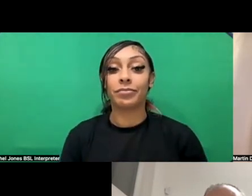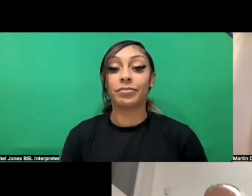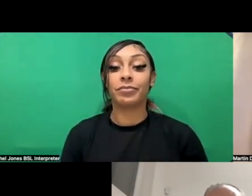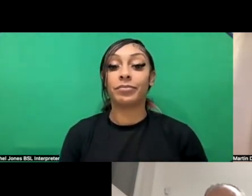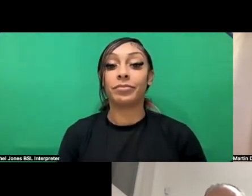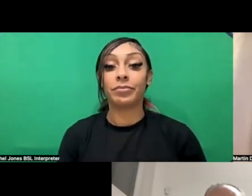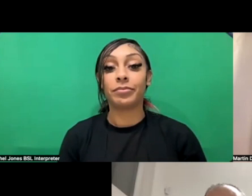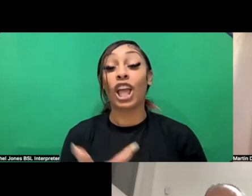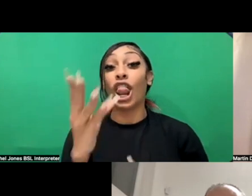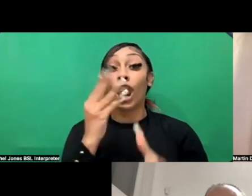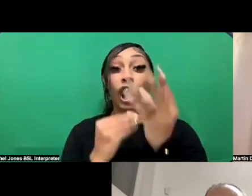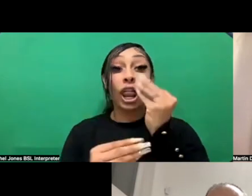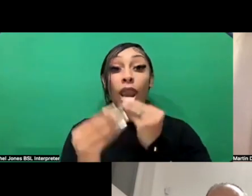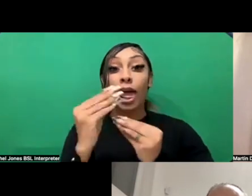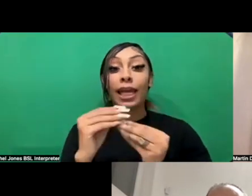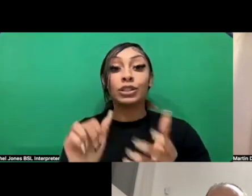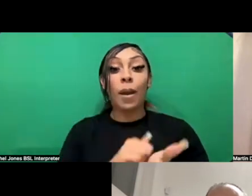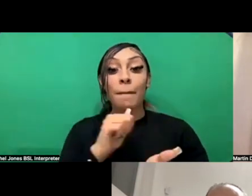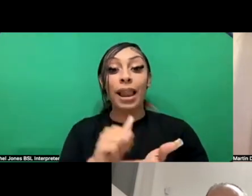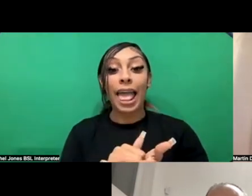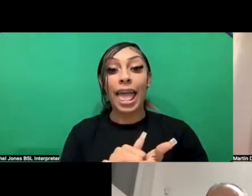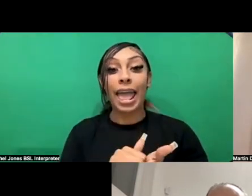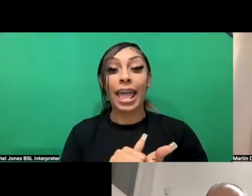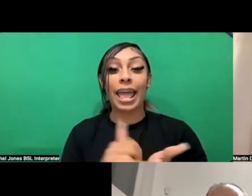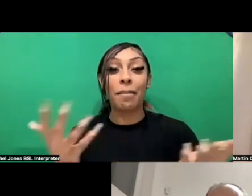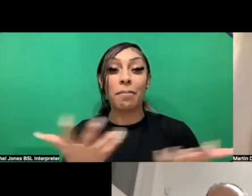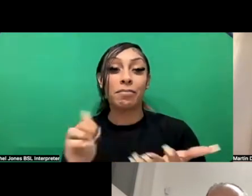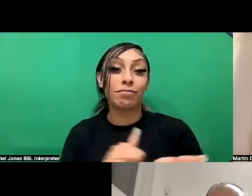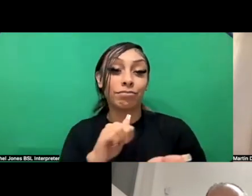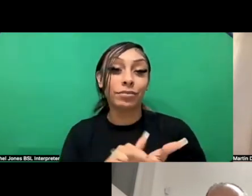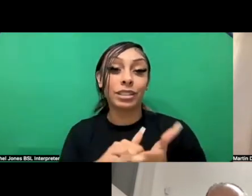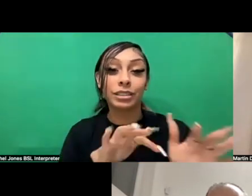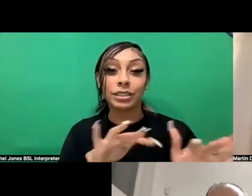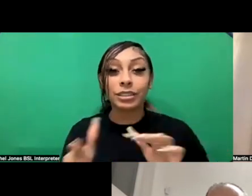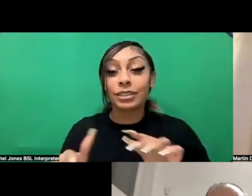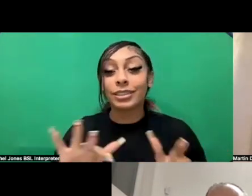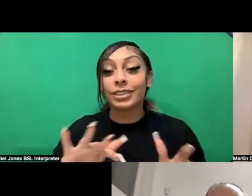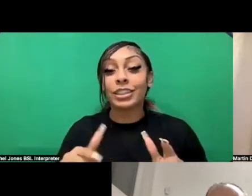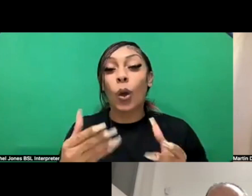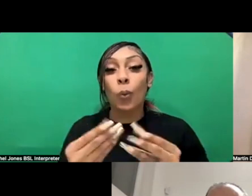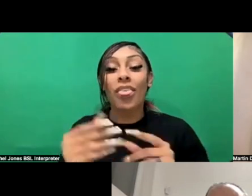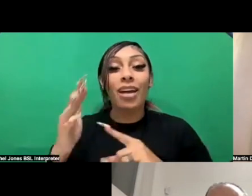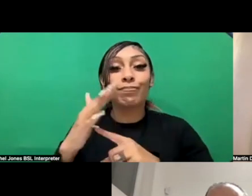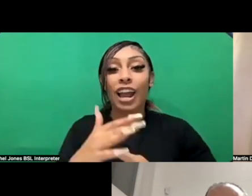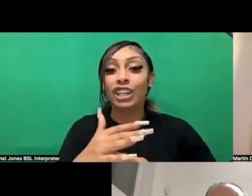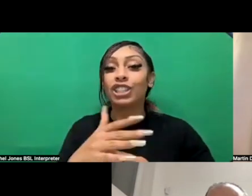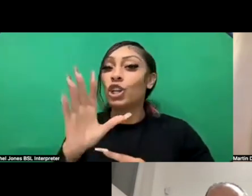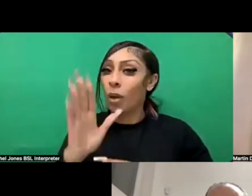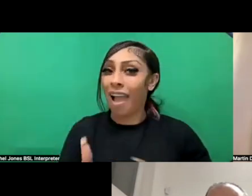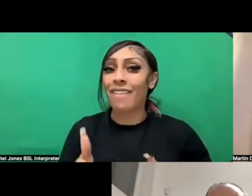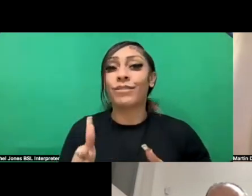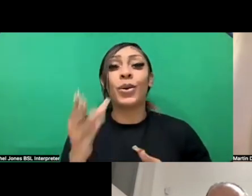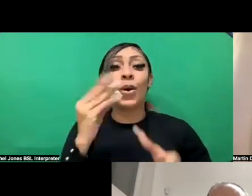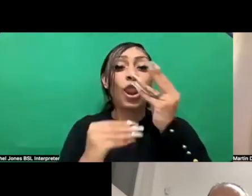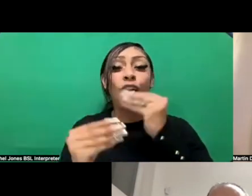Learning to play a proper vibrato or play with dynamics with pressure, you still have to learn to use those